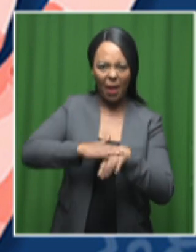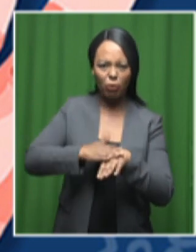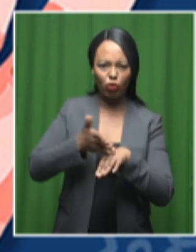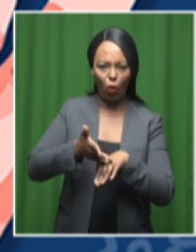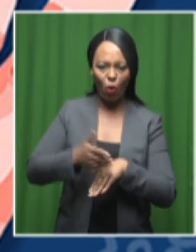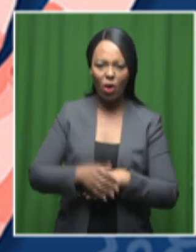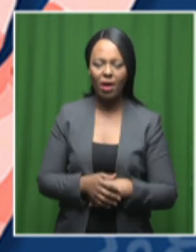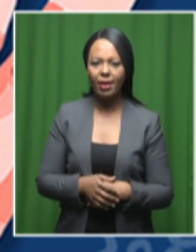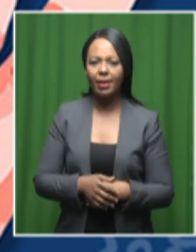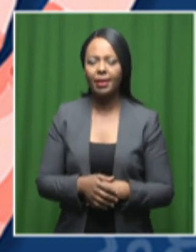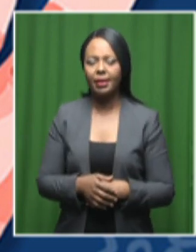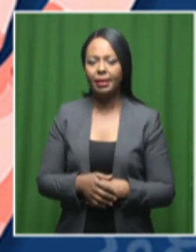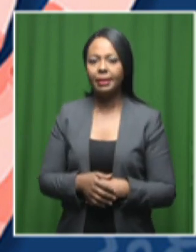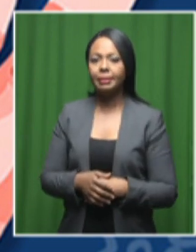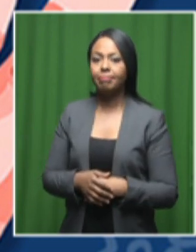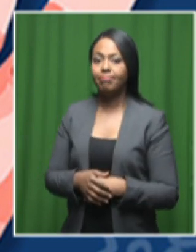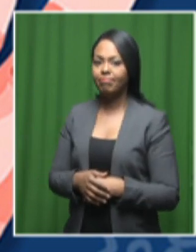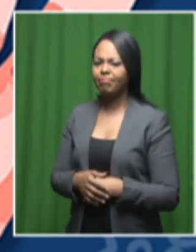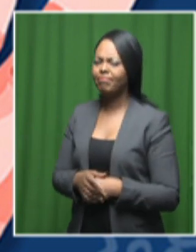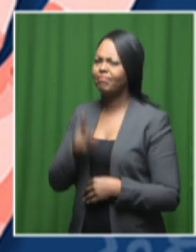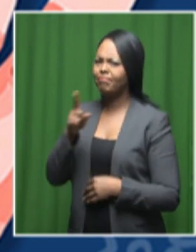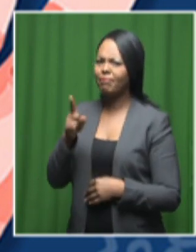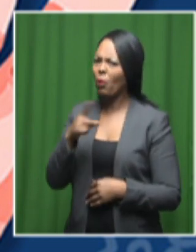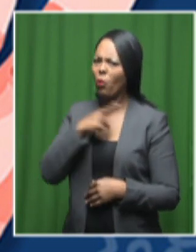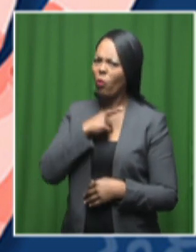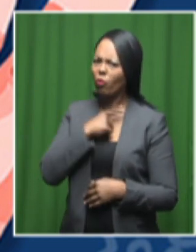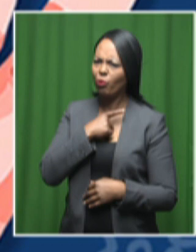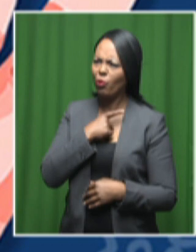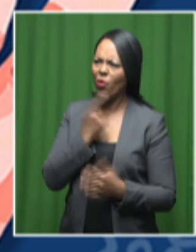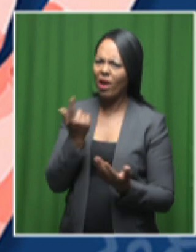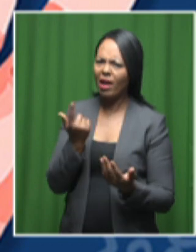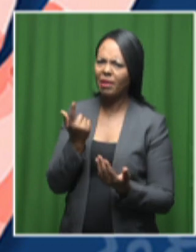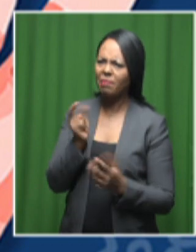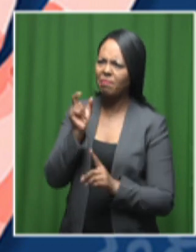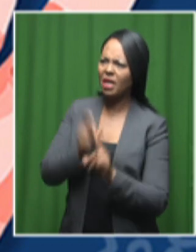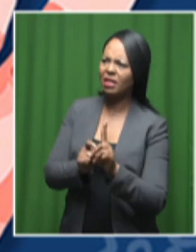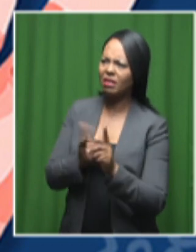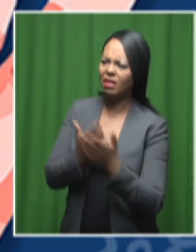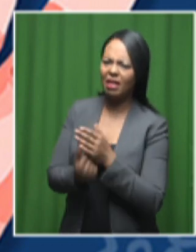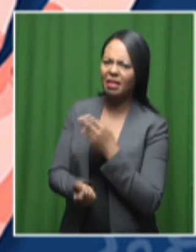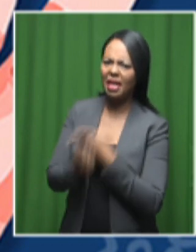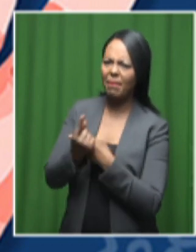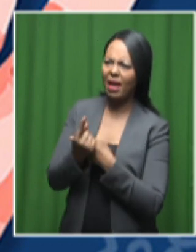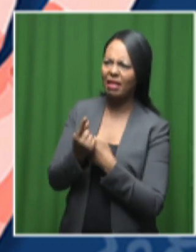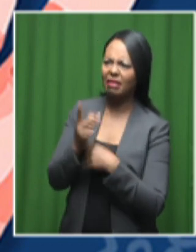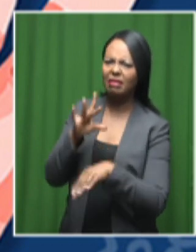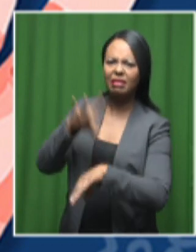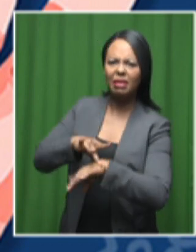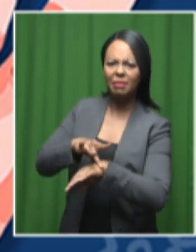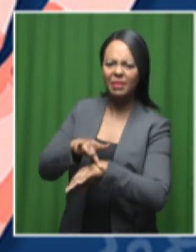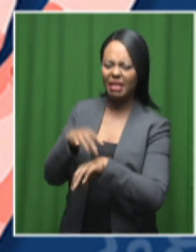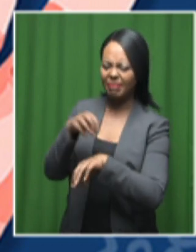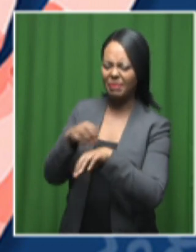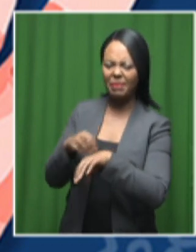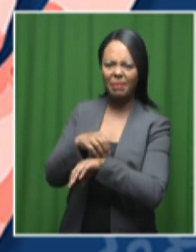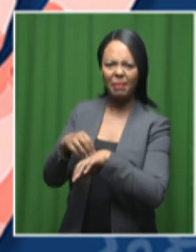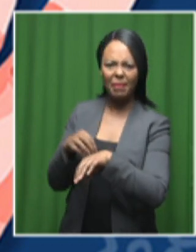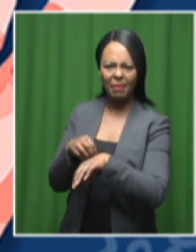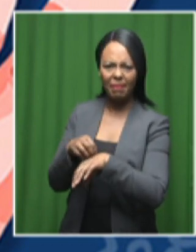Now, what are the leading causes of eczema or atopic eczema?